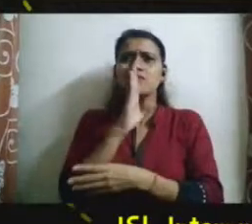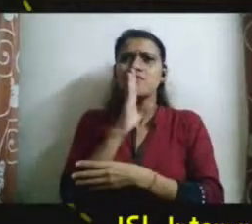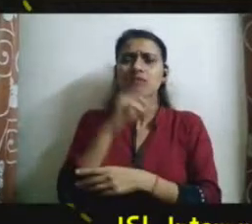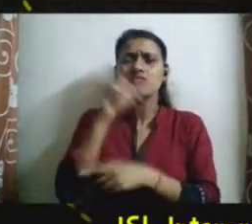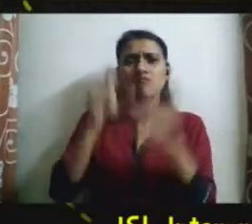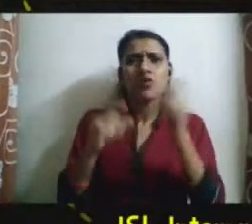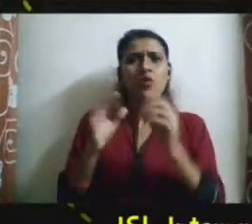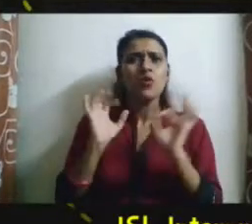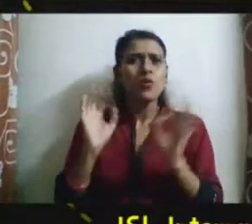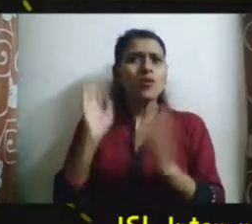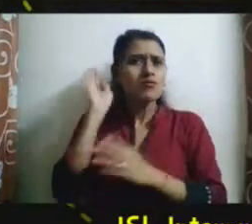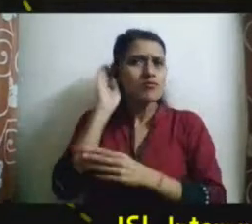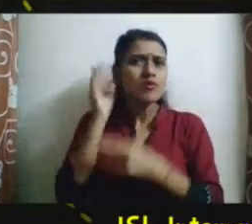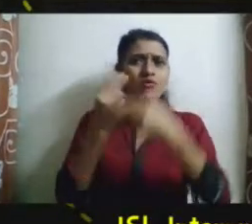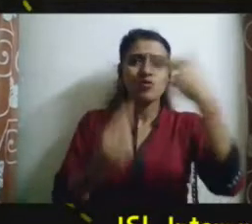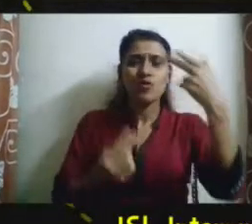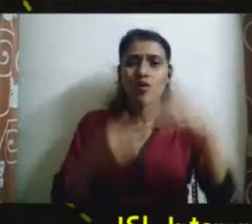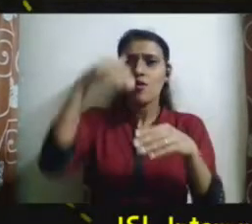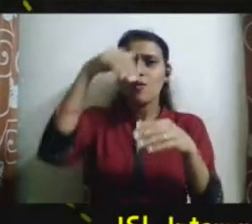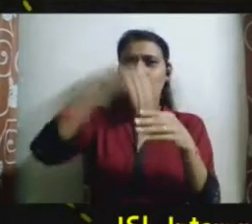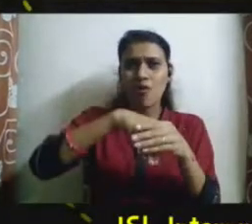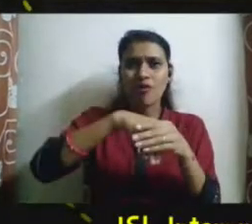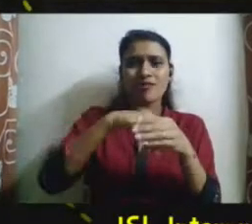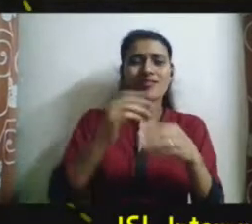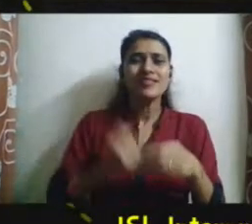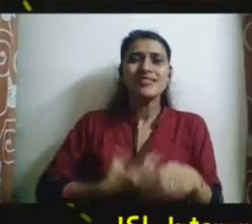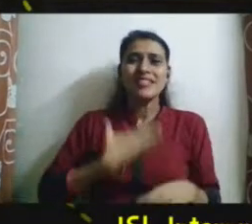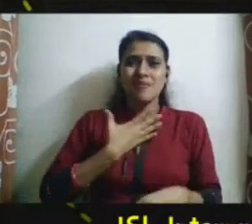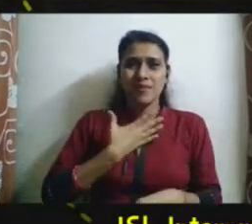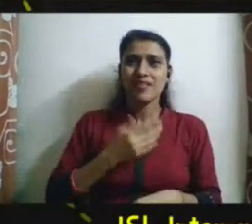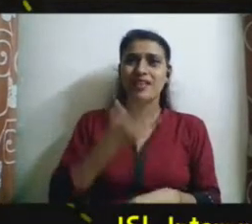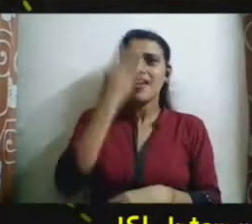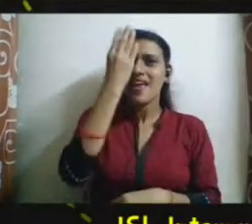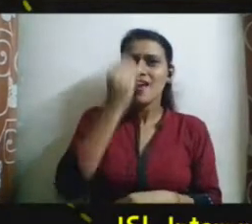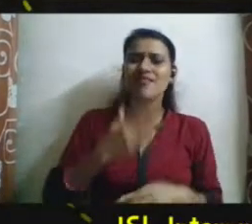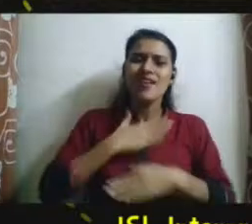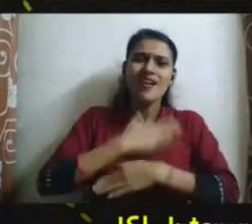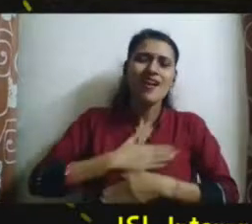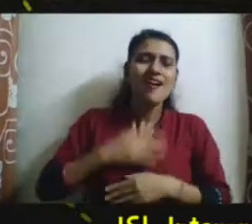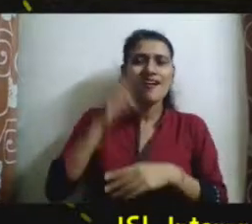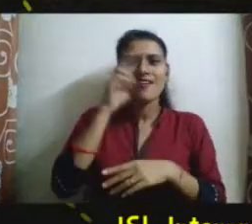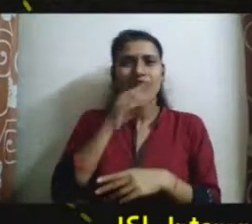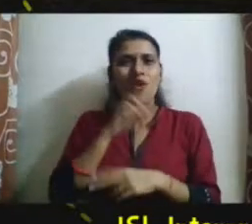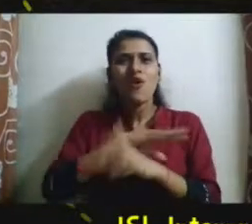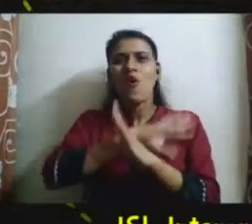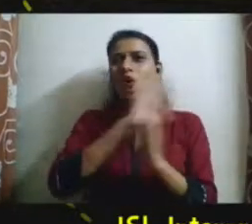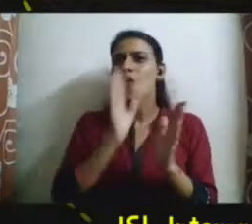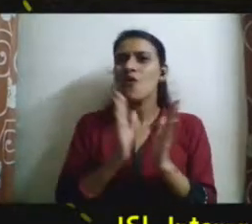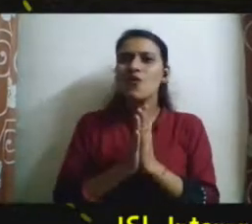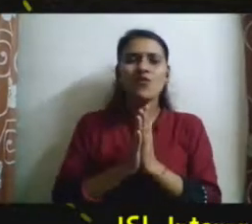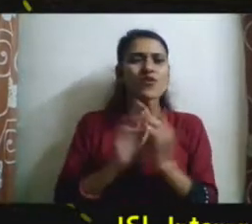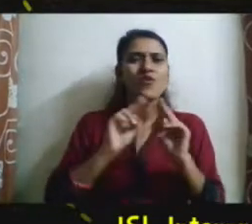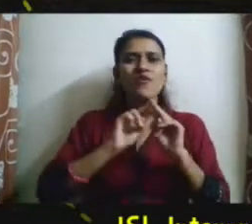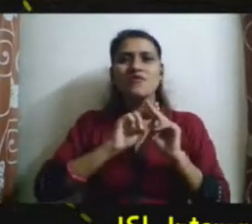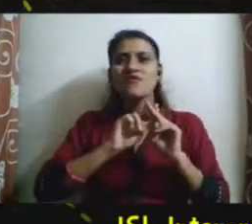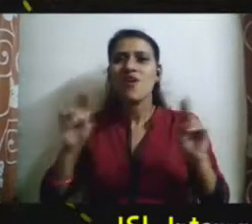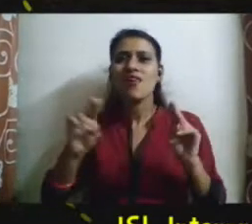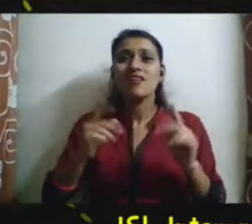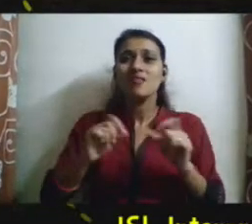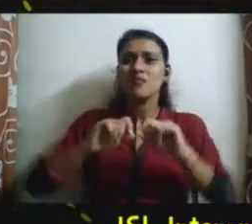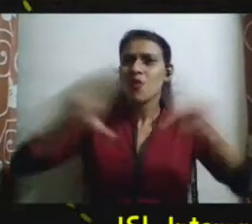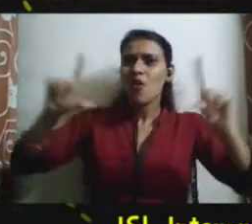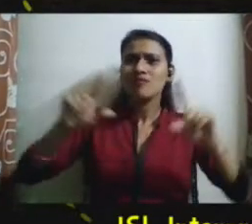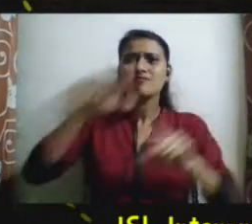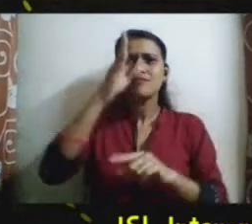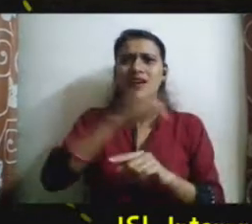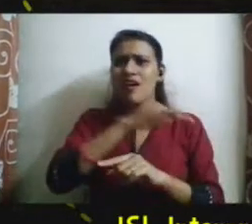speaker or the pleasure pockets, or even in the evening, fun after hours. Yesterday, where everybody in the open mic was propping everybody